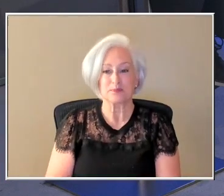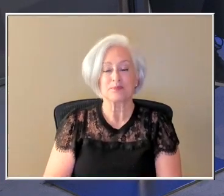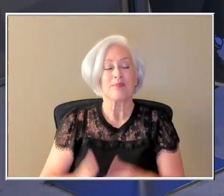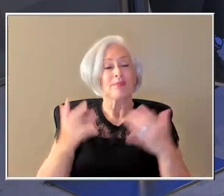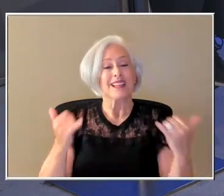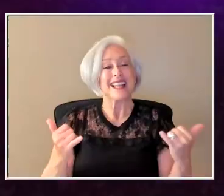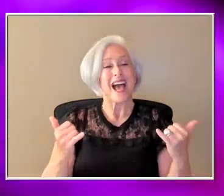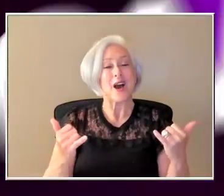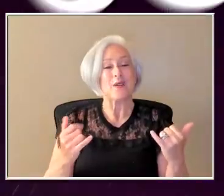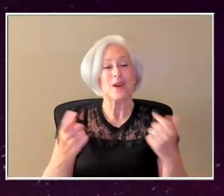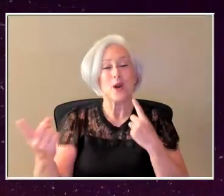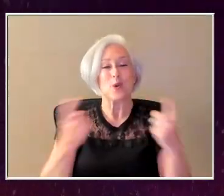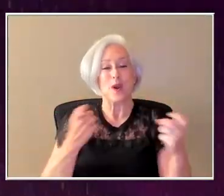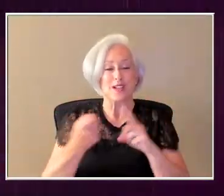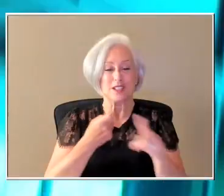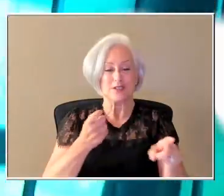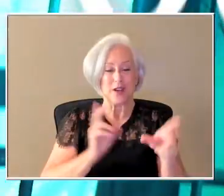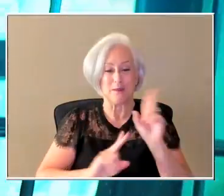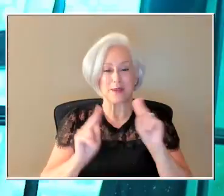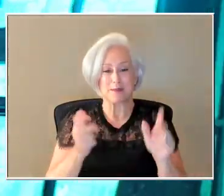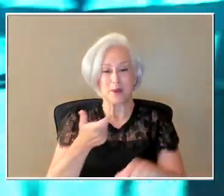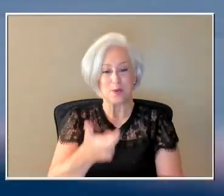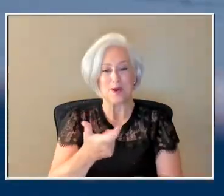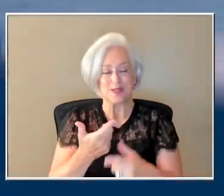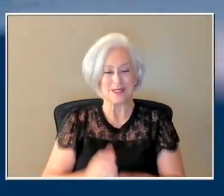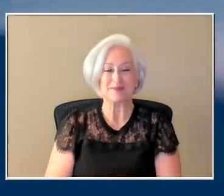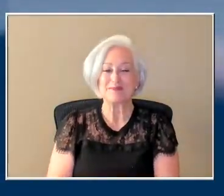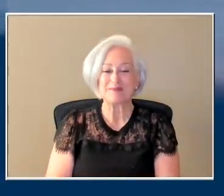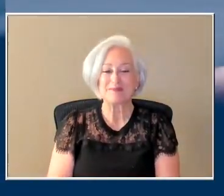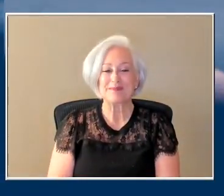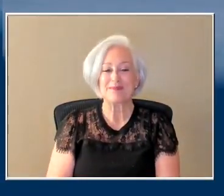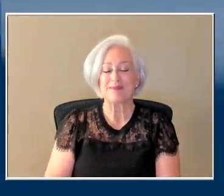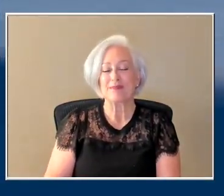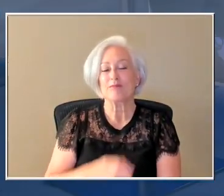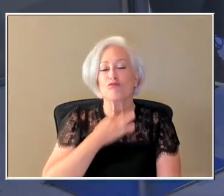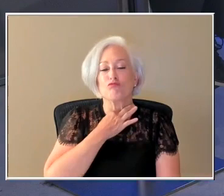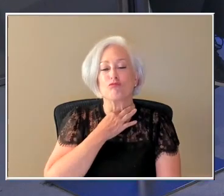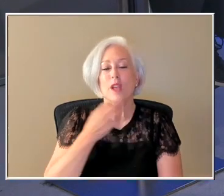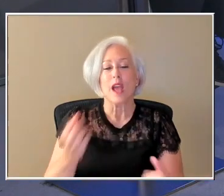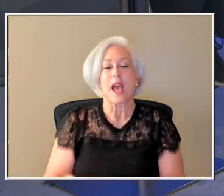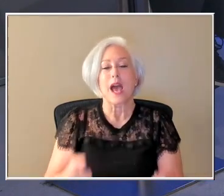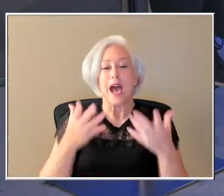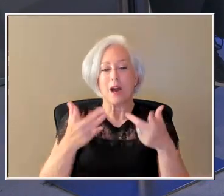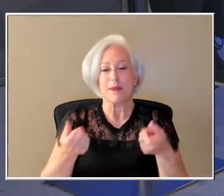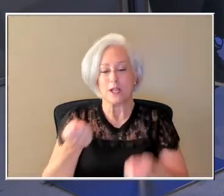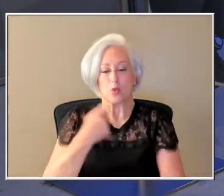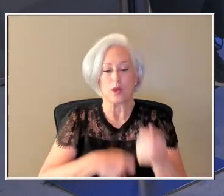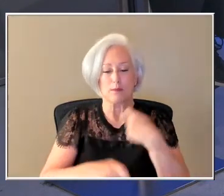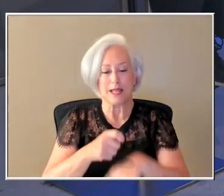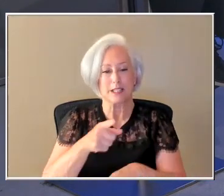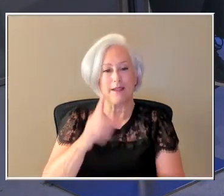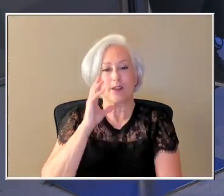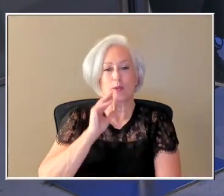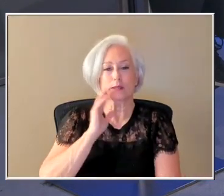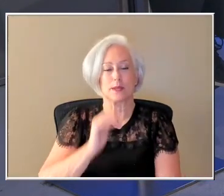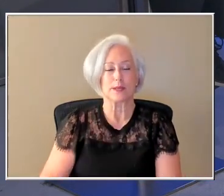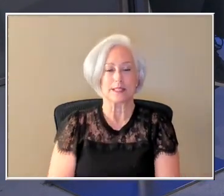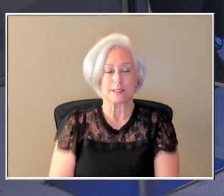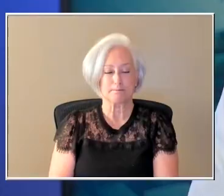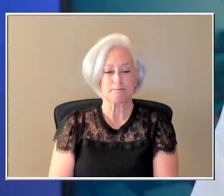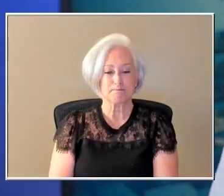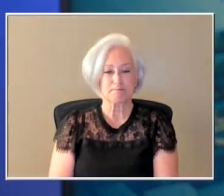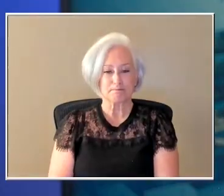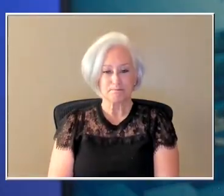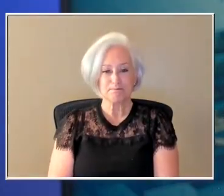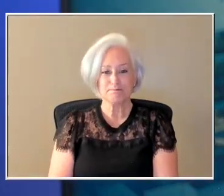questions from our viewers this morning. And Stu wants to know, how many of these shoulder replacement surgeries have you done? So the